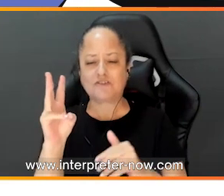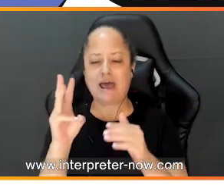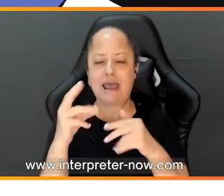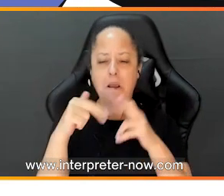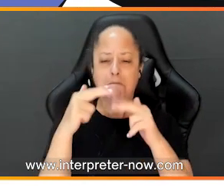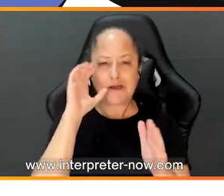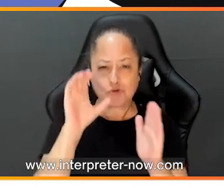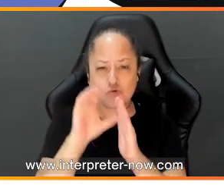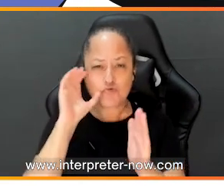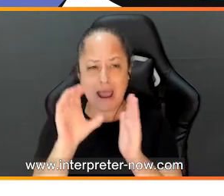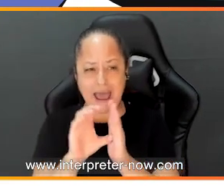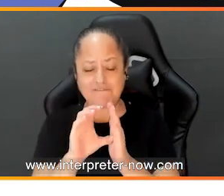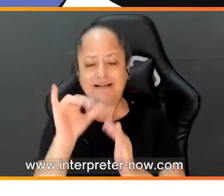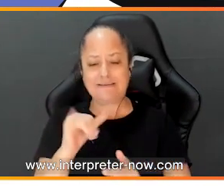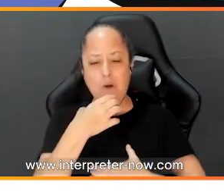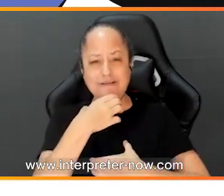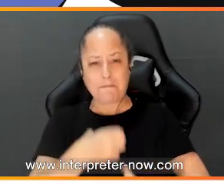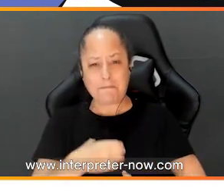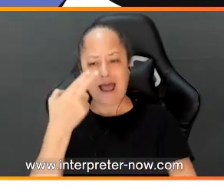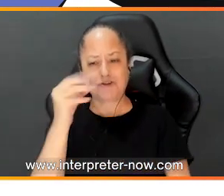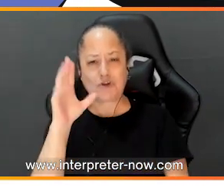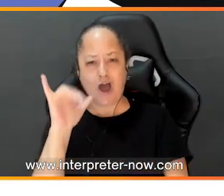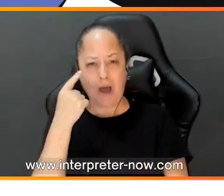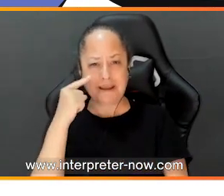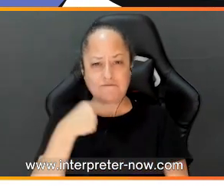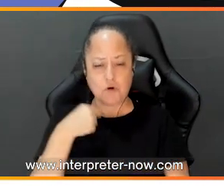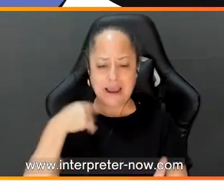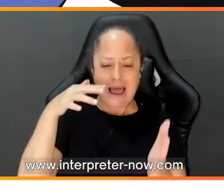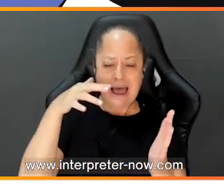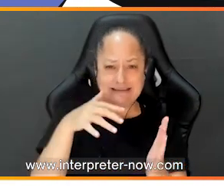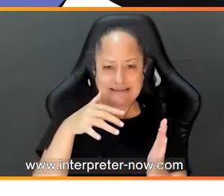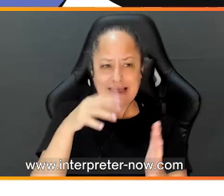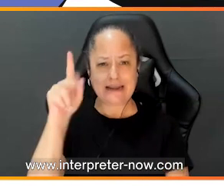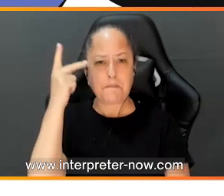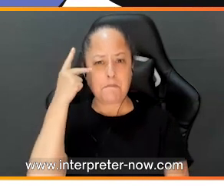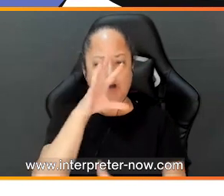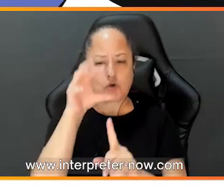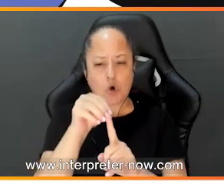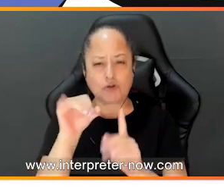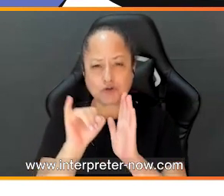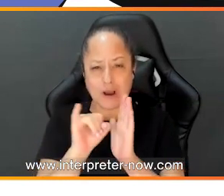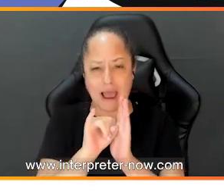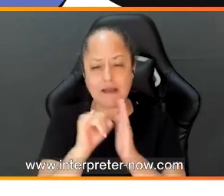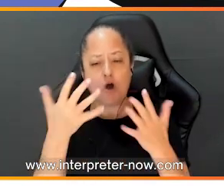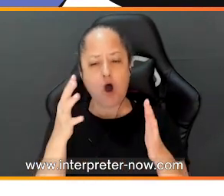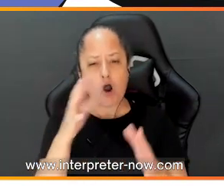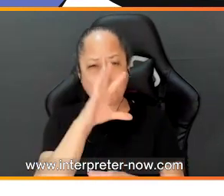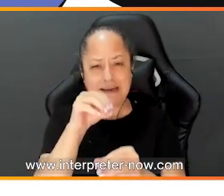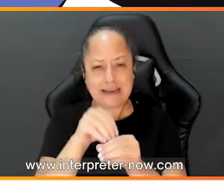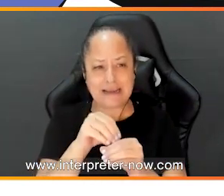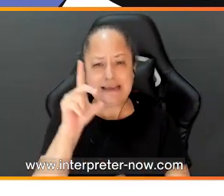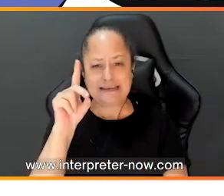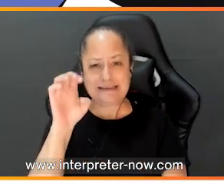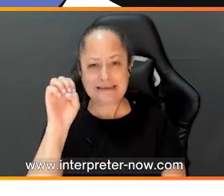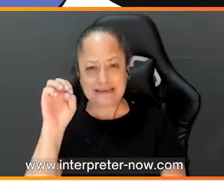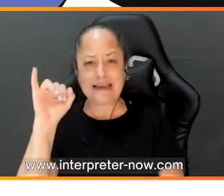build websites, how to design graphics. And that became kind of a passion and a hobby. And like I mentioned, I studied politics,